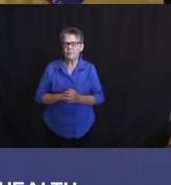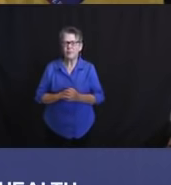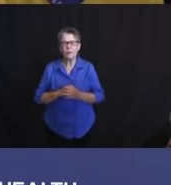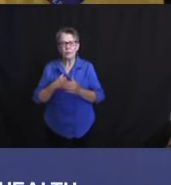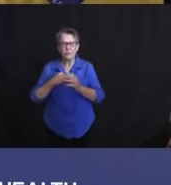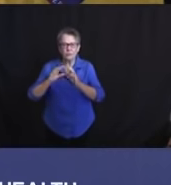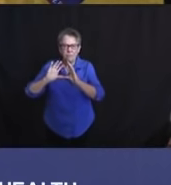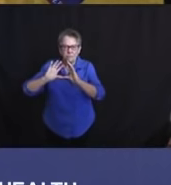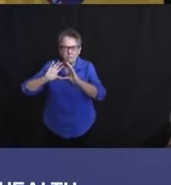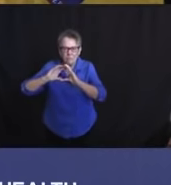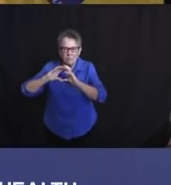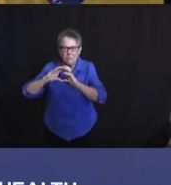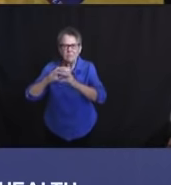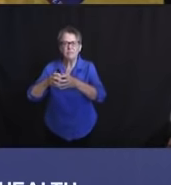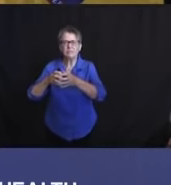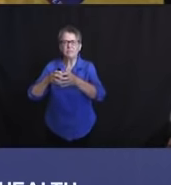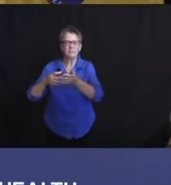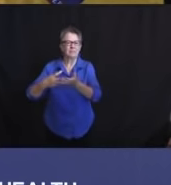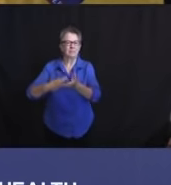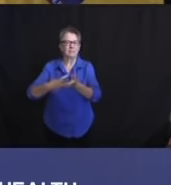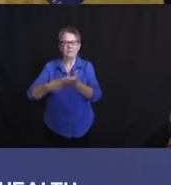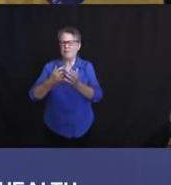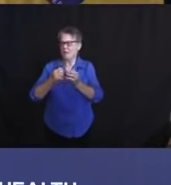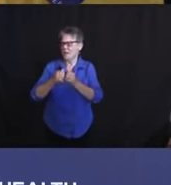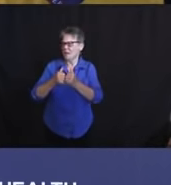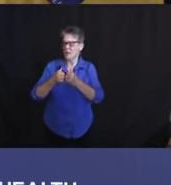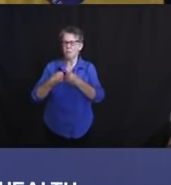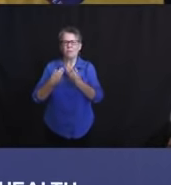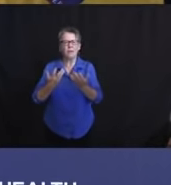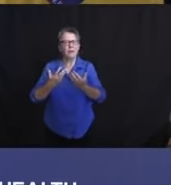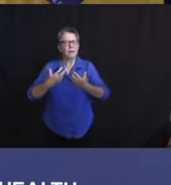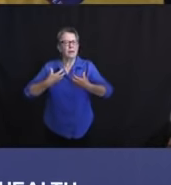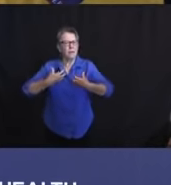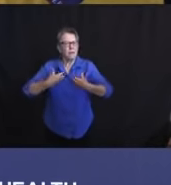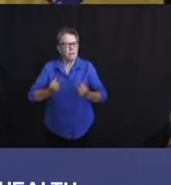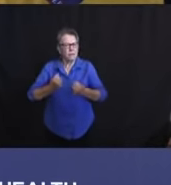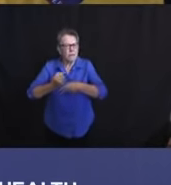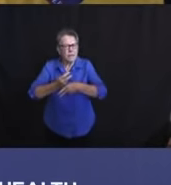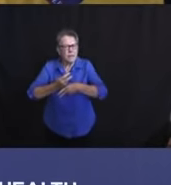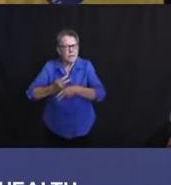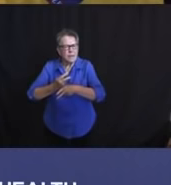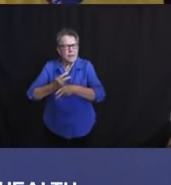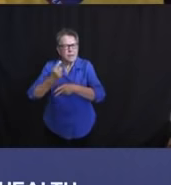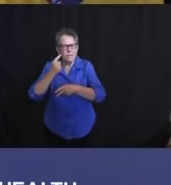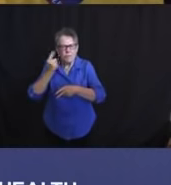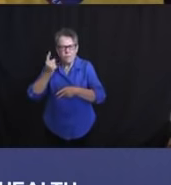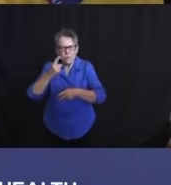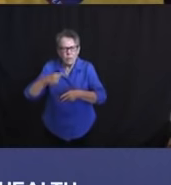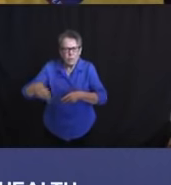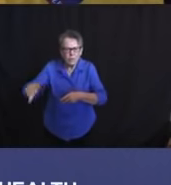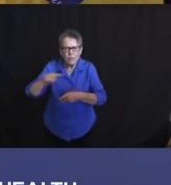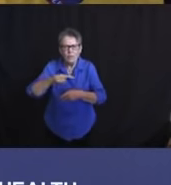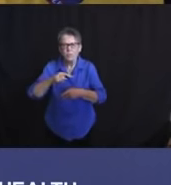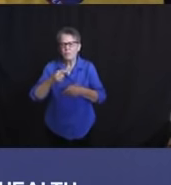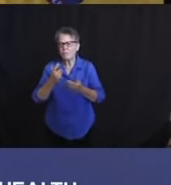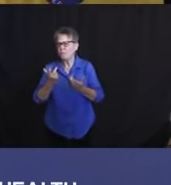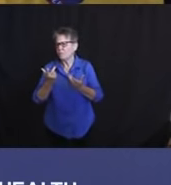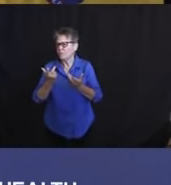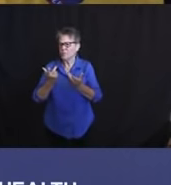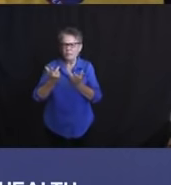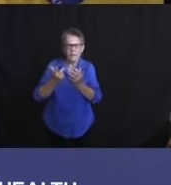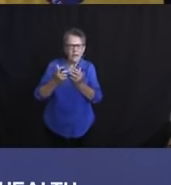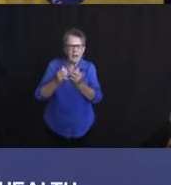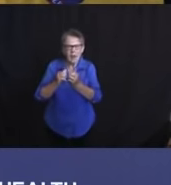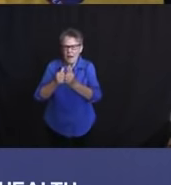to our educators and education support staffs. And these reforms, it's sort of one of these win-win-wins. These reforms will